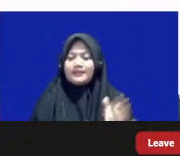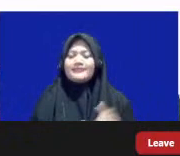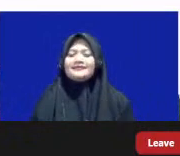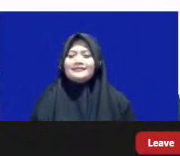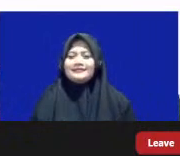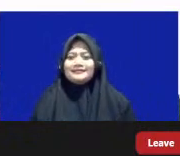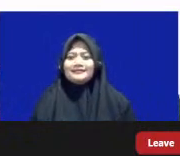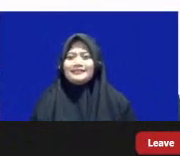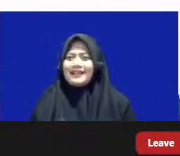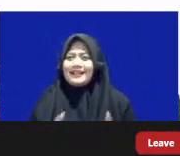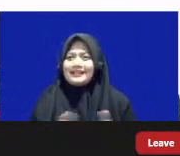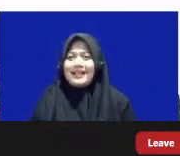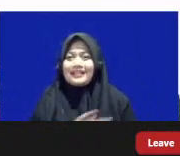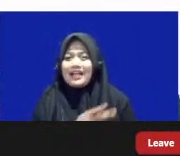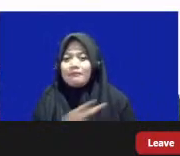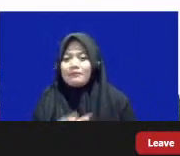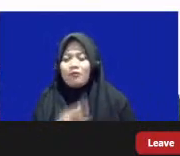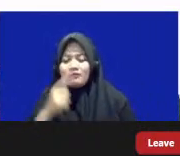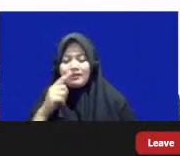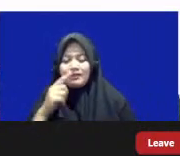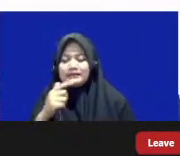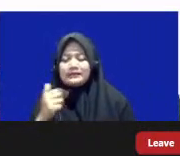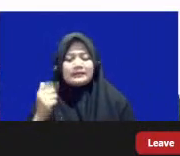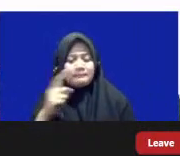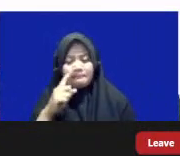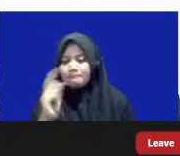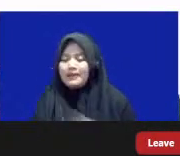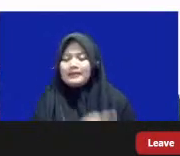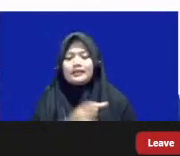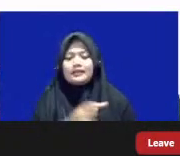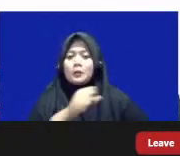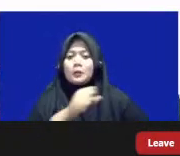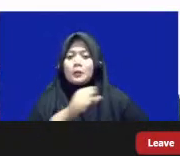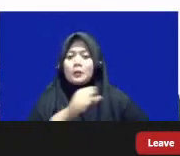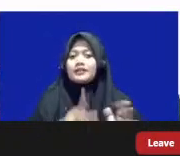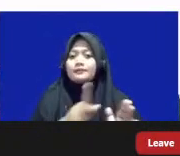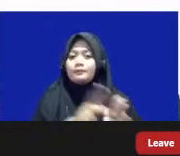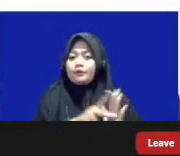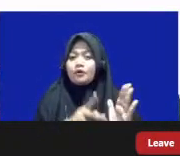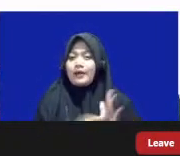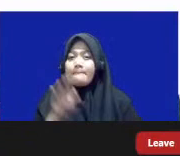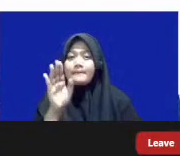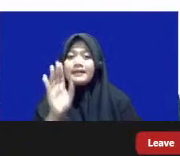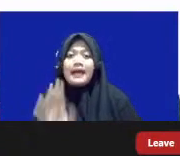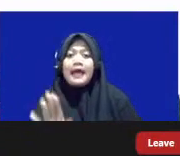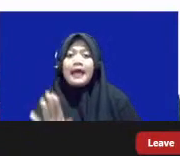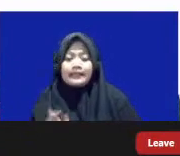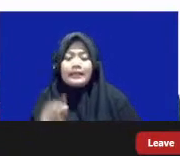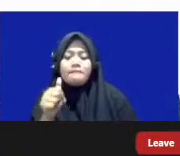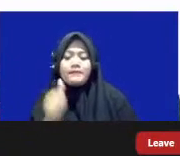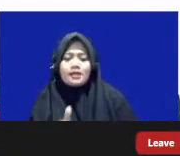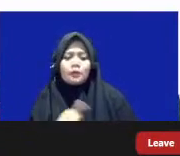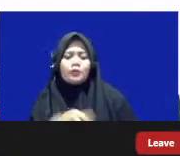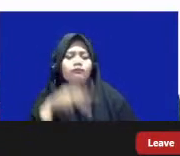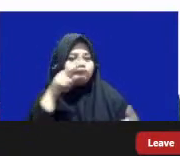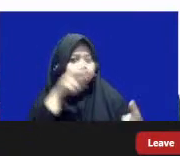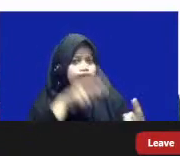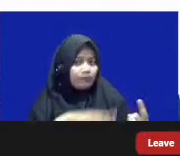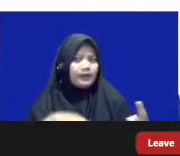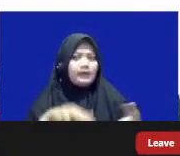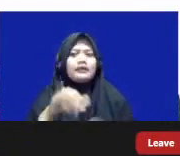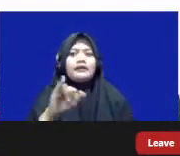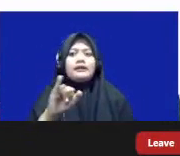use this flood preparedness program to identify the geographical disaster hotspots and